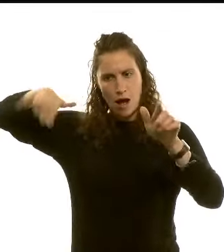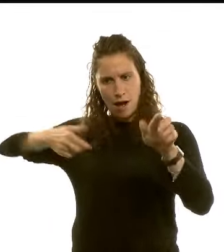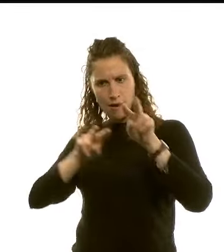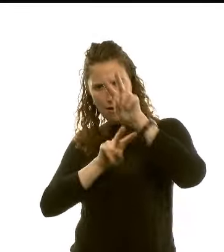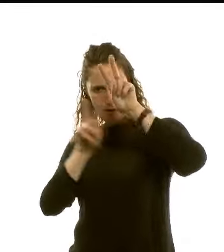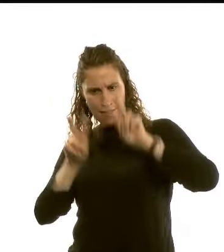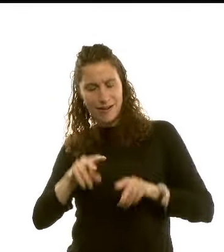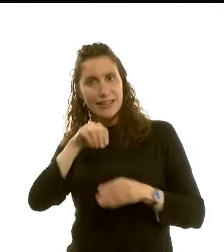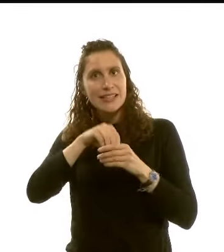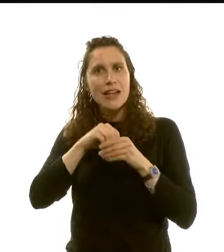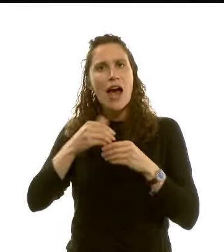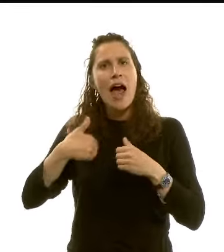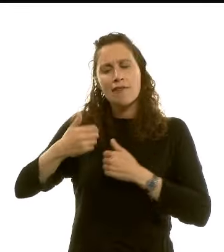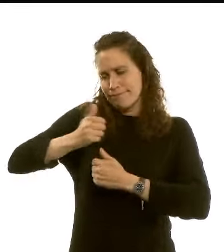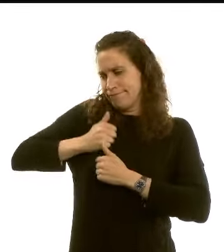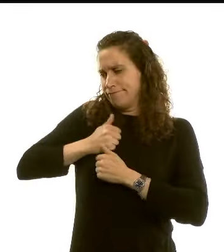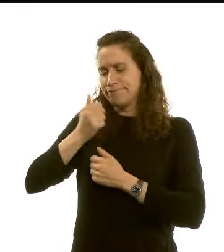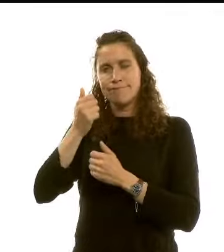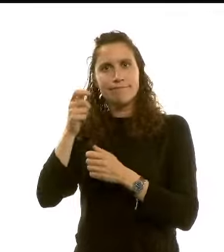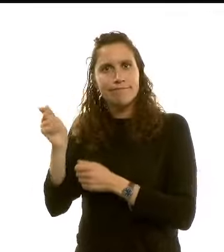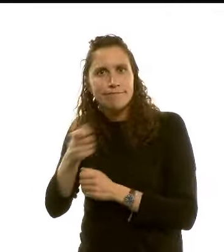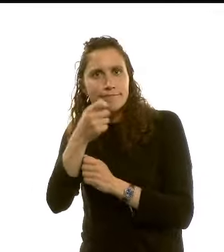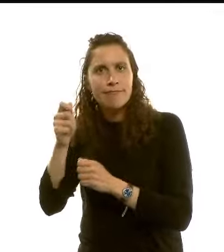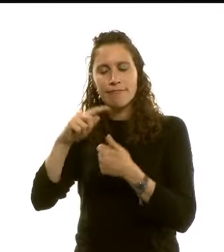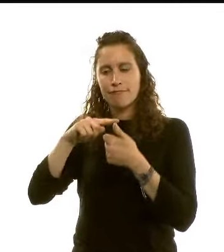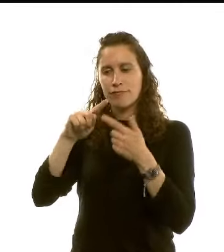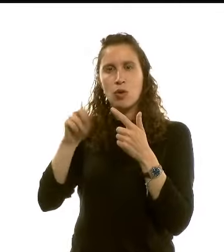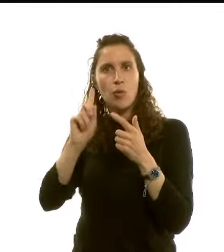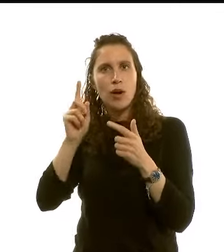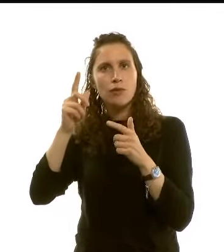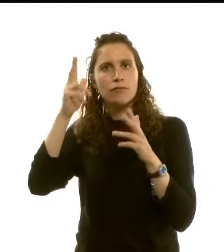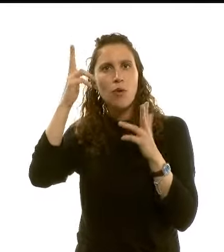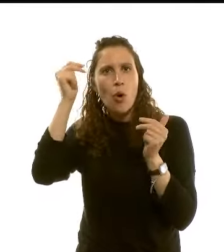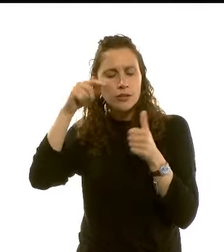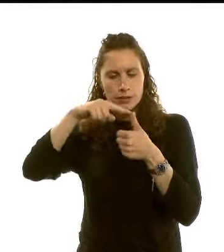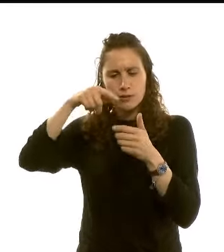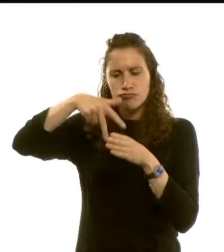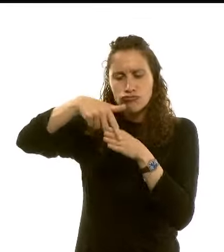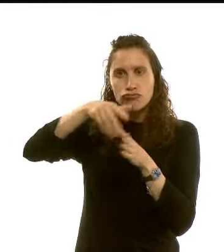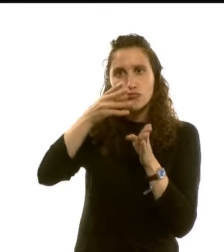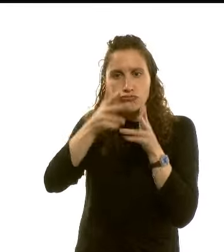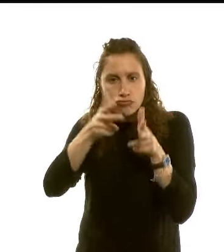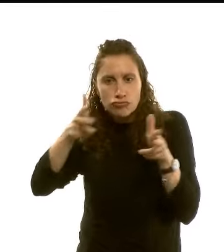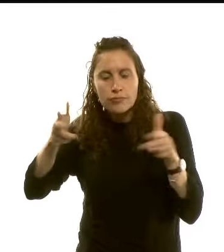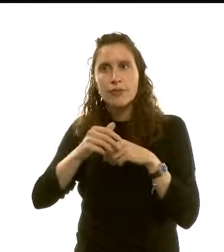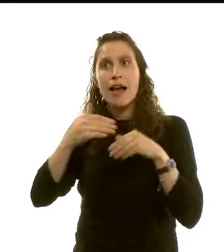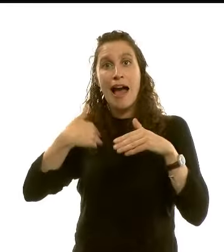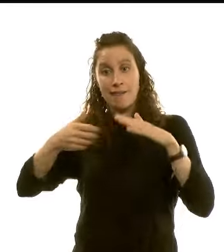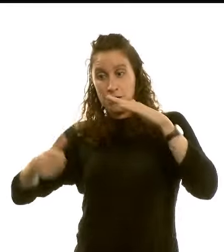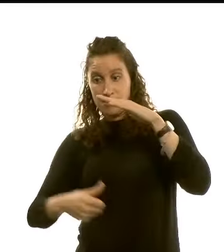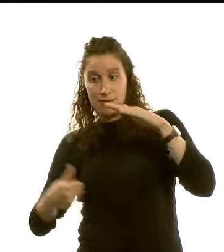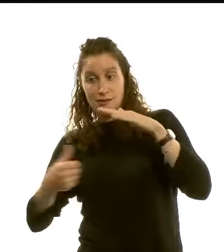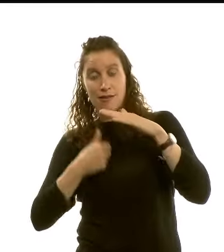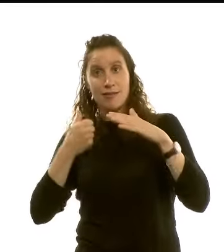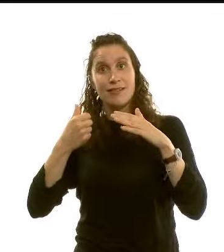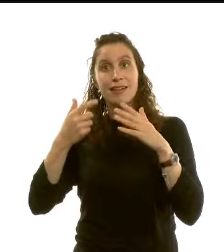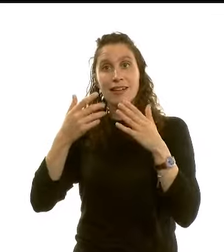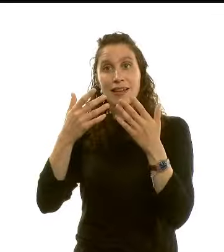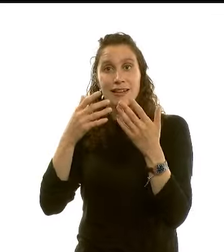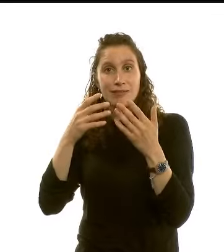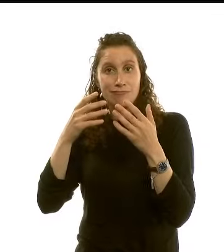have an armory, we have the stables, we have the dungeon in the bottom. And if we go more towards the side, then we